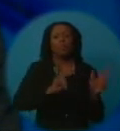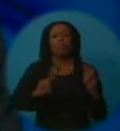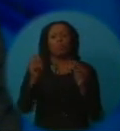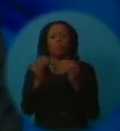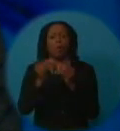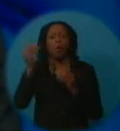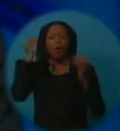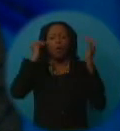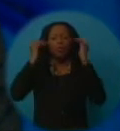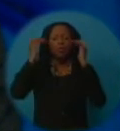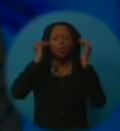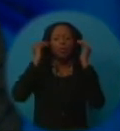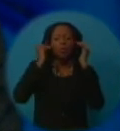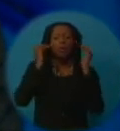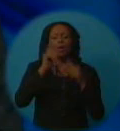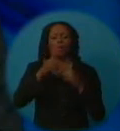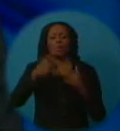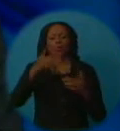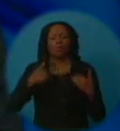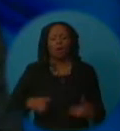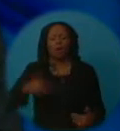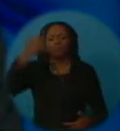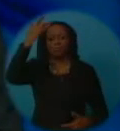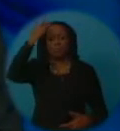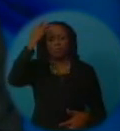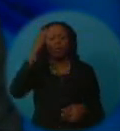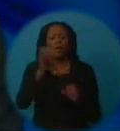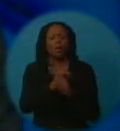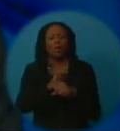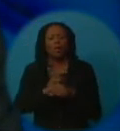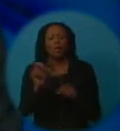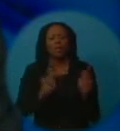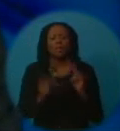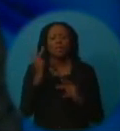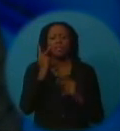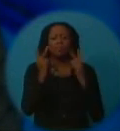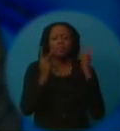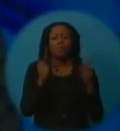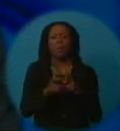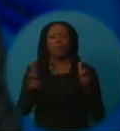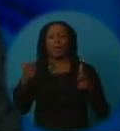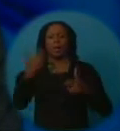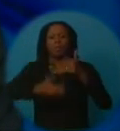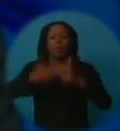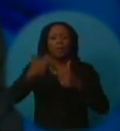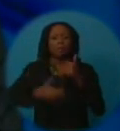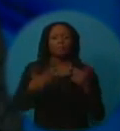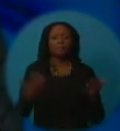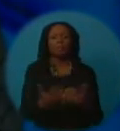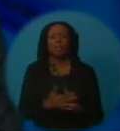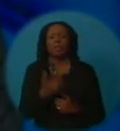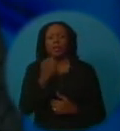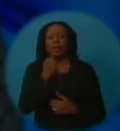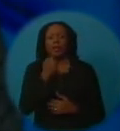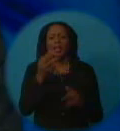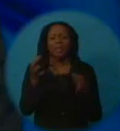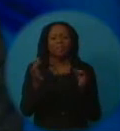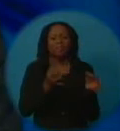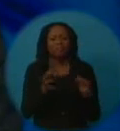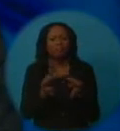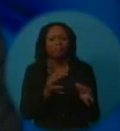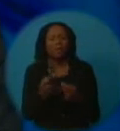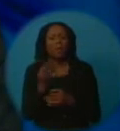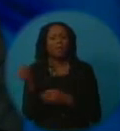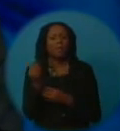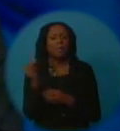highest level of governments around the world and draw attention to the magnitude of the problem. Against this background, Mr. Innes explained that